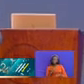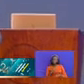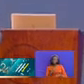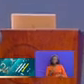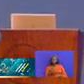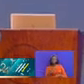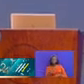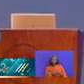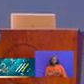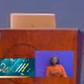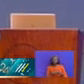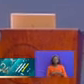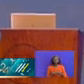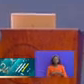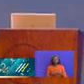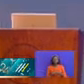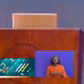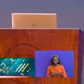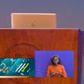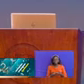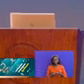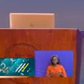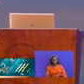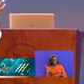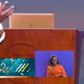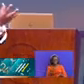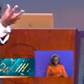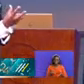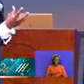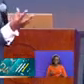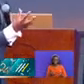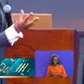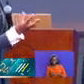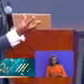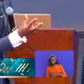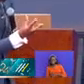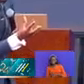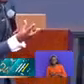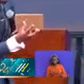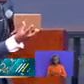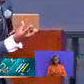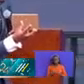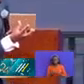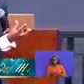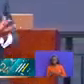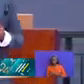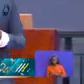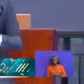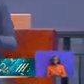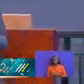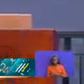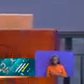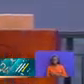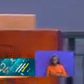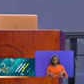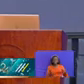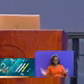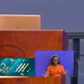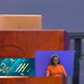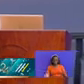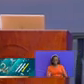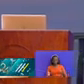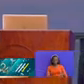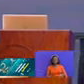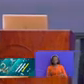now they want to revise theology to accommodate the plurality of God he's AI now these tools were